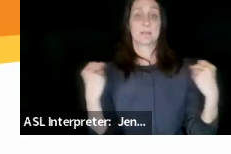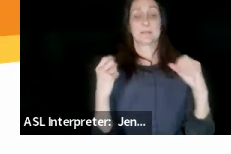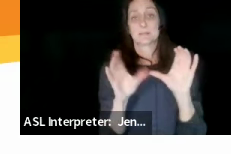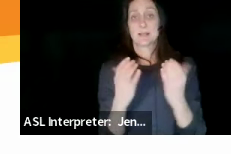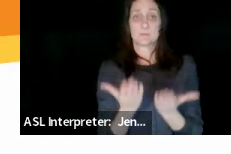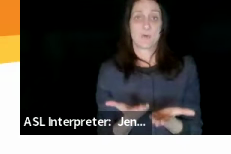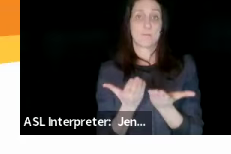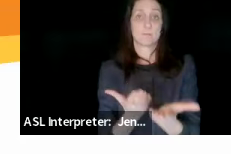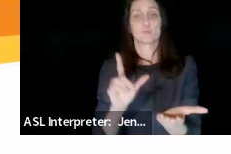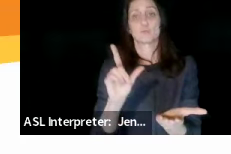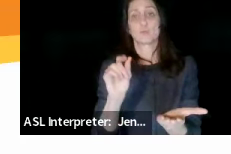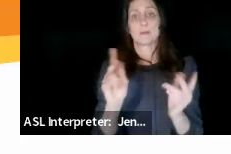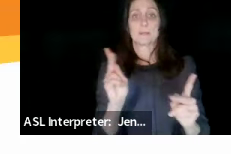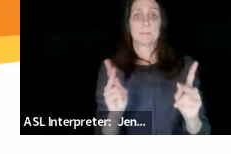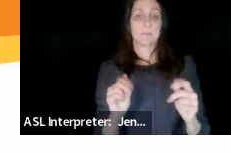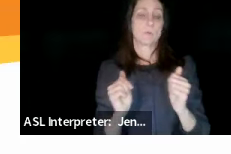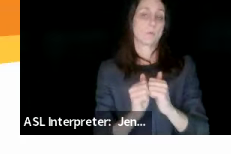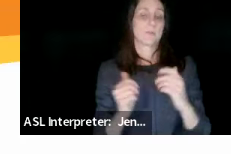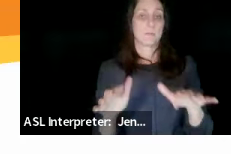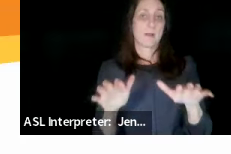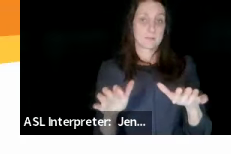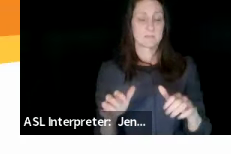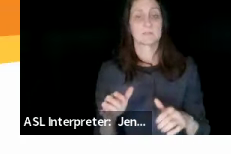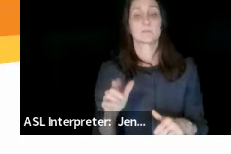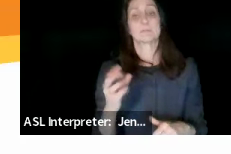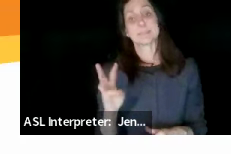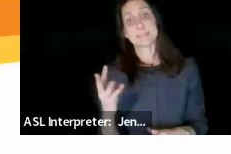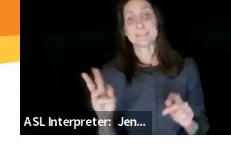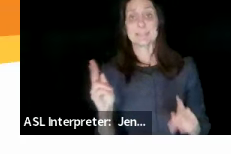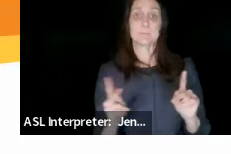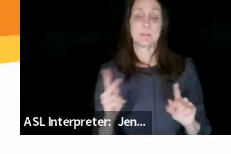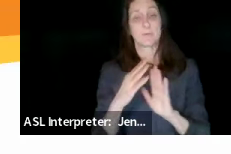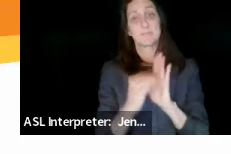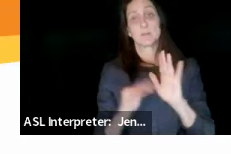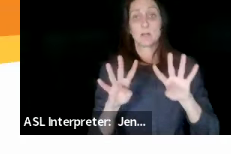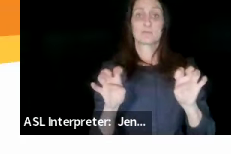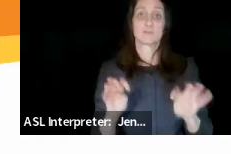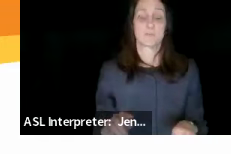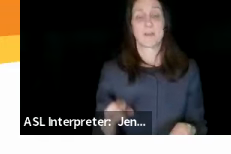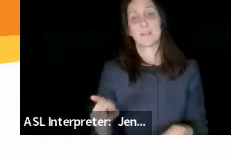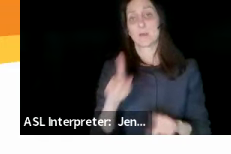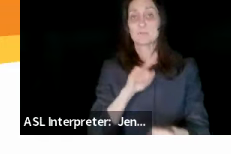20, 16 completed and participated in the survey, and this is what they said about the program.